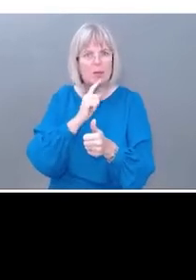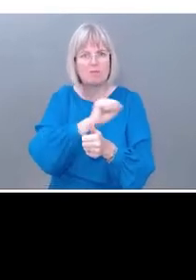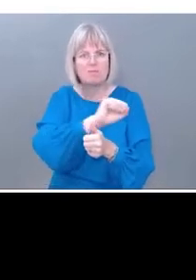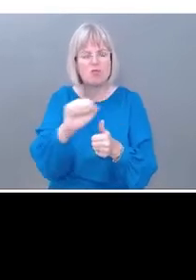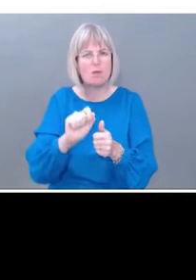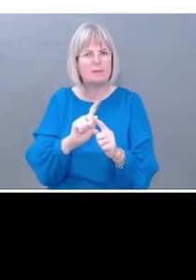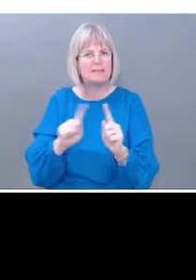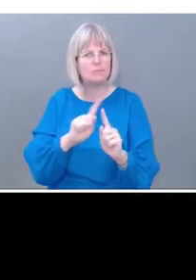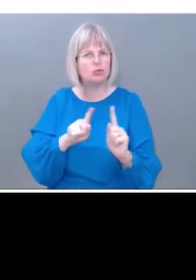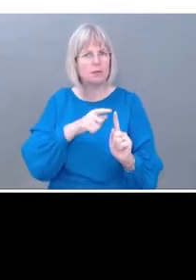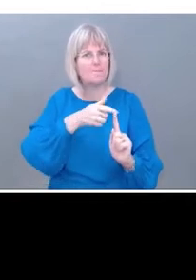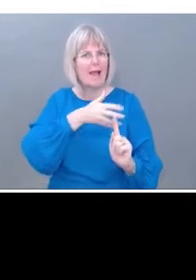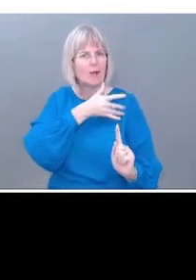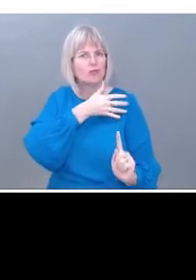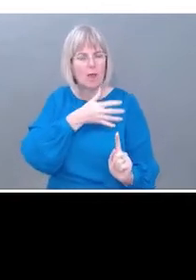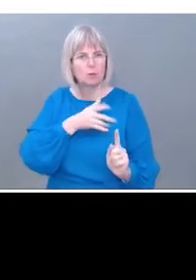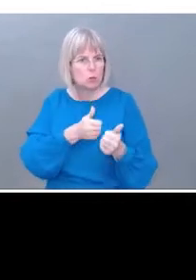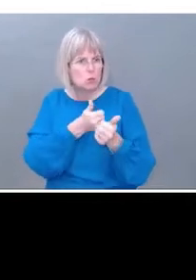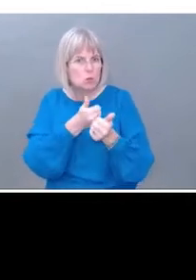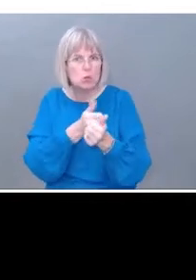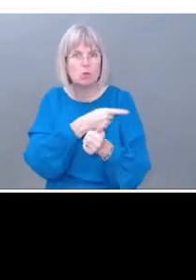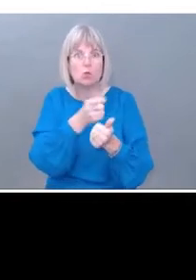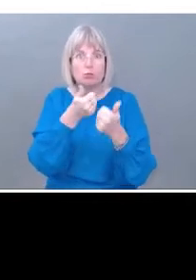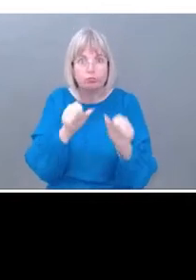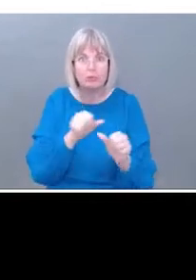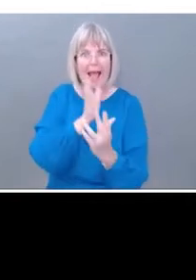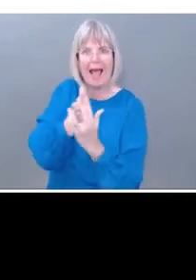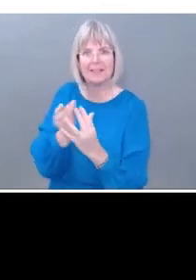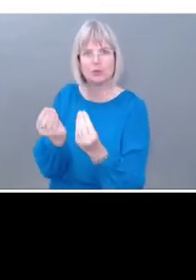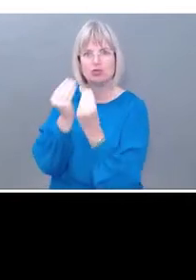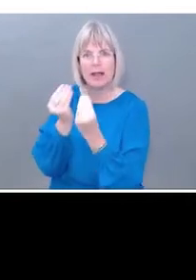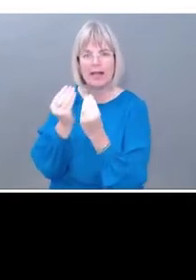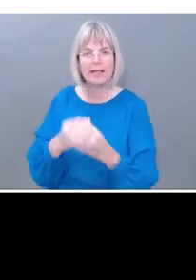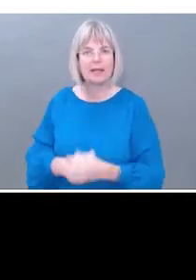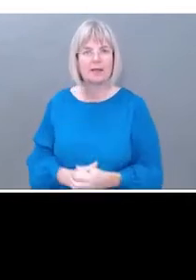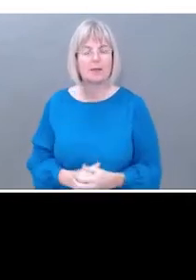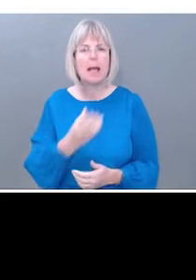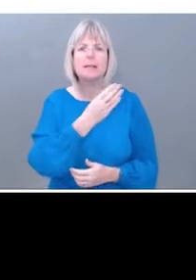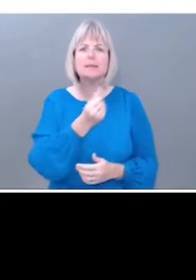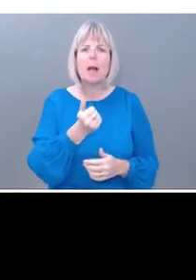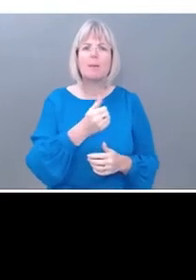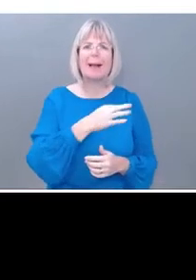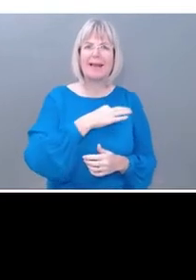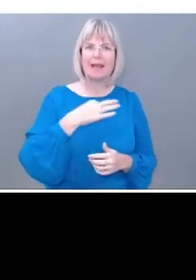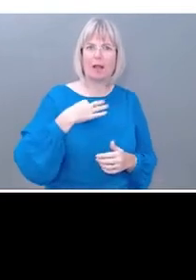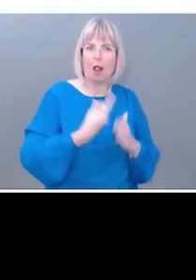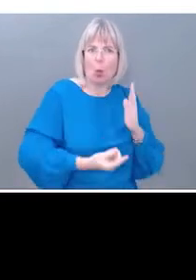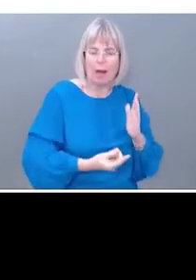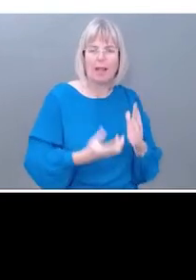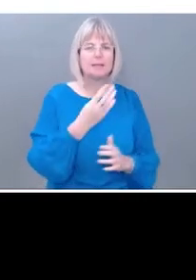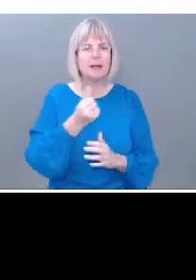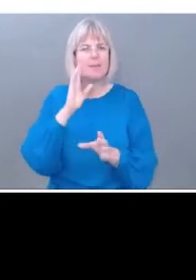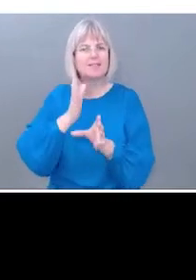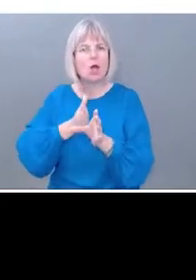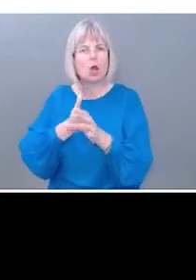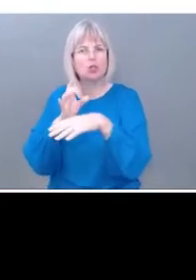clinical psychology training. Some are clinical psychology only, some are psychological professions. So having